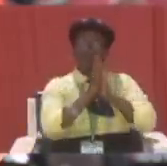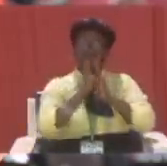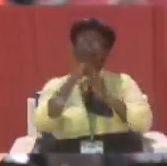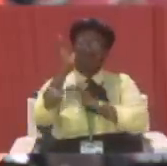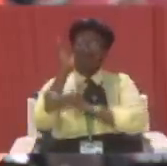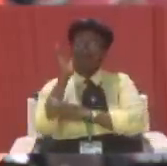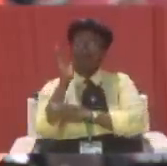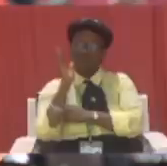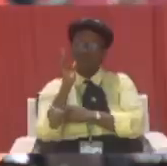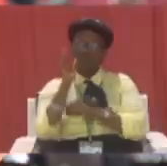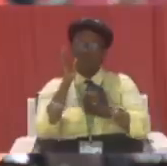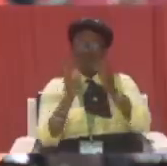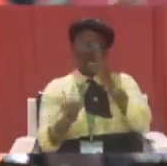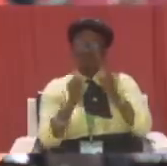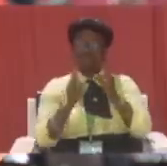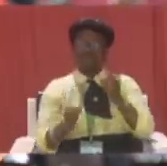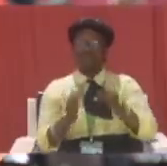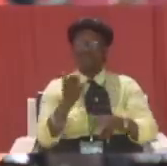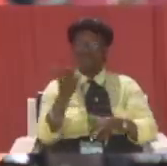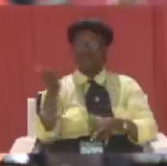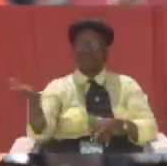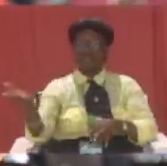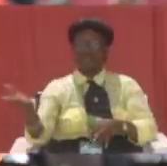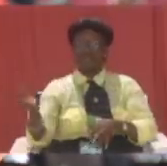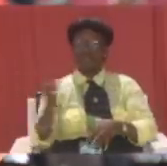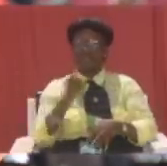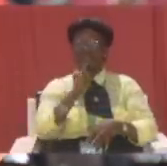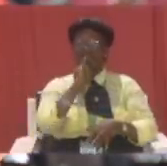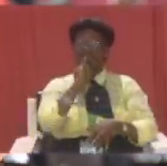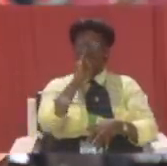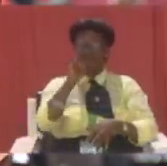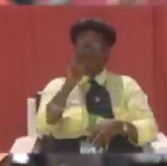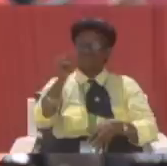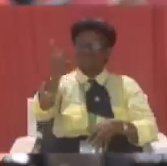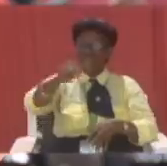if there's any curse in my family